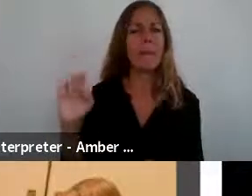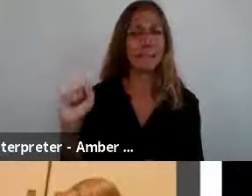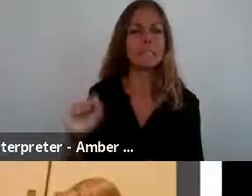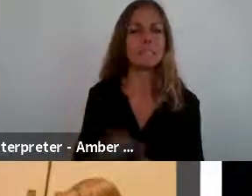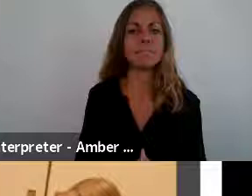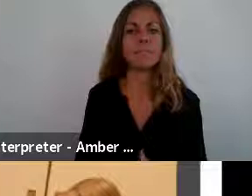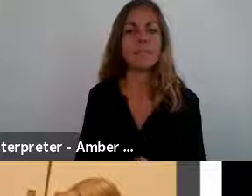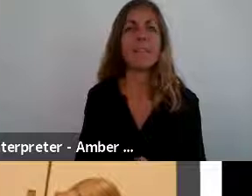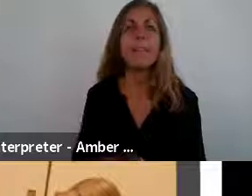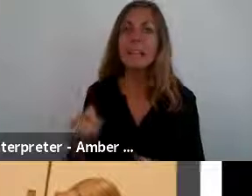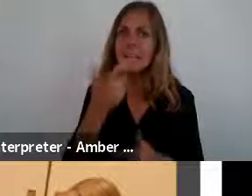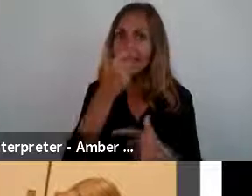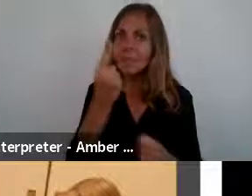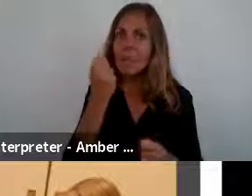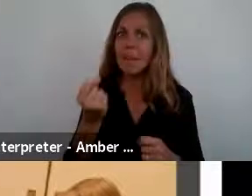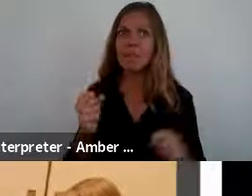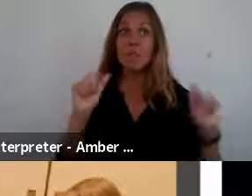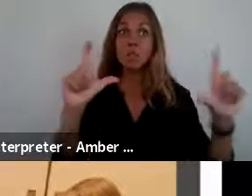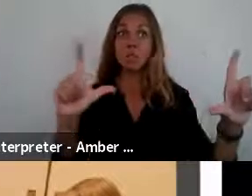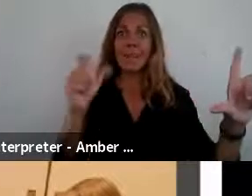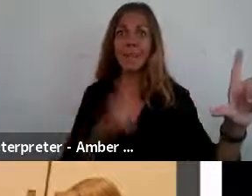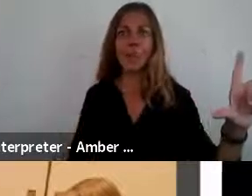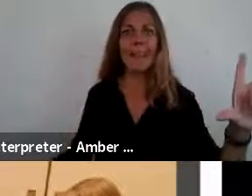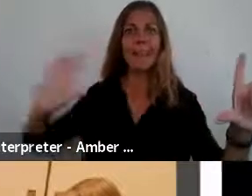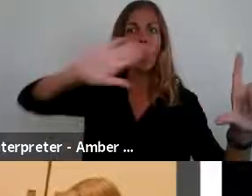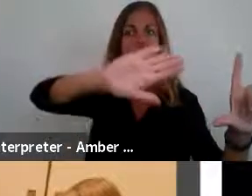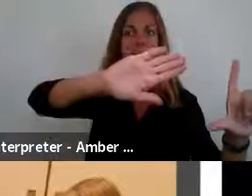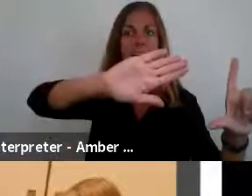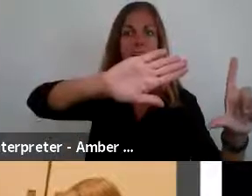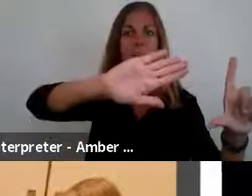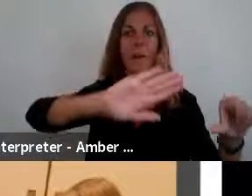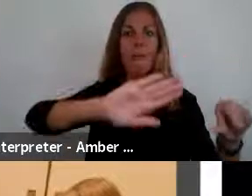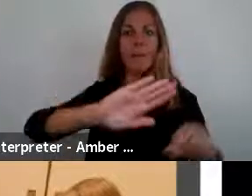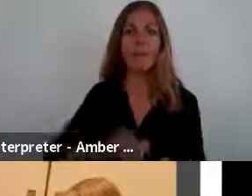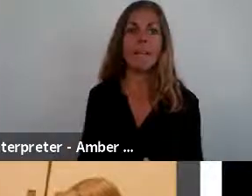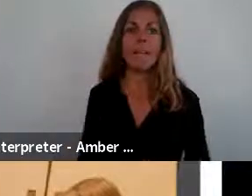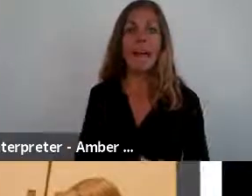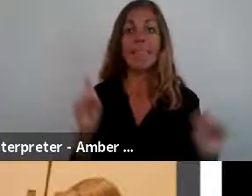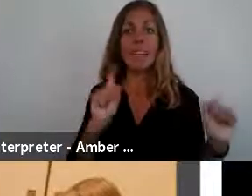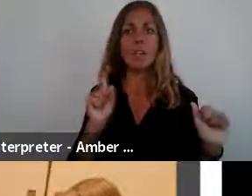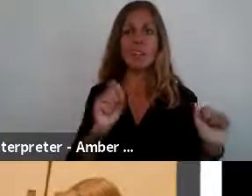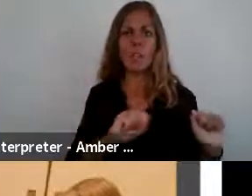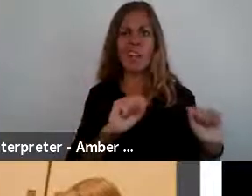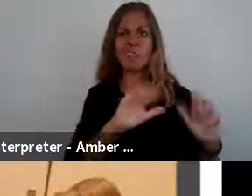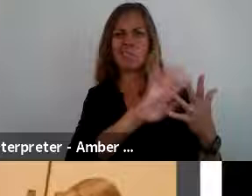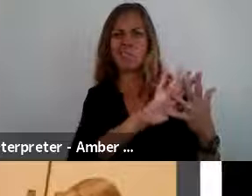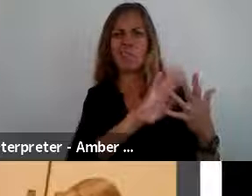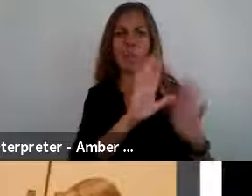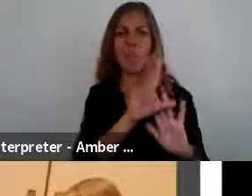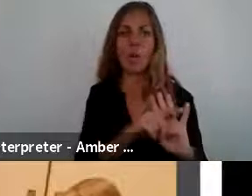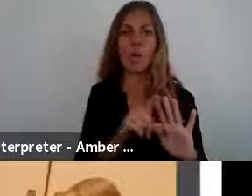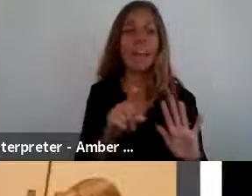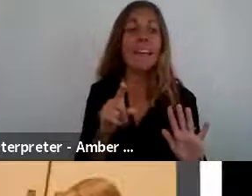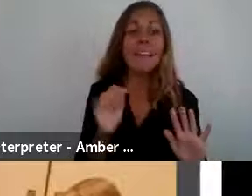can overlay a screen on top of your video. You can chroma key out the background. So if there's a point where someone